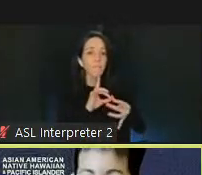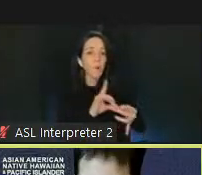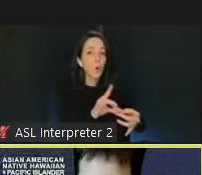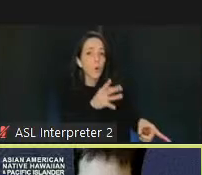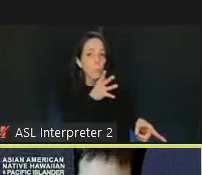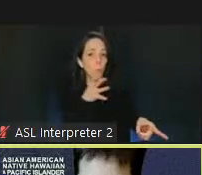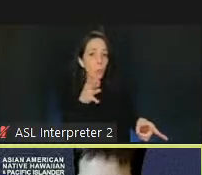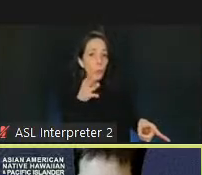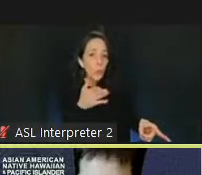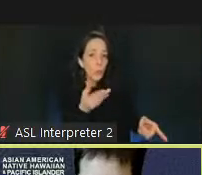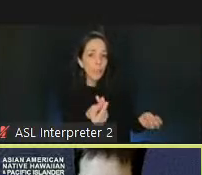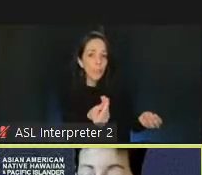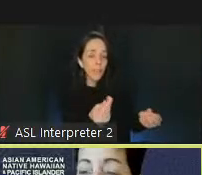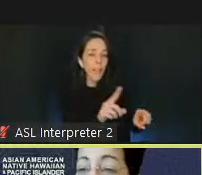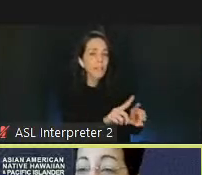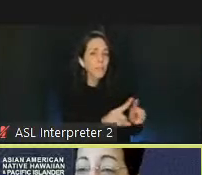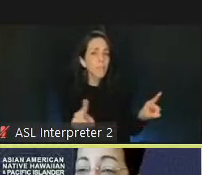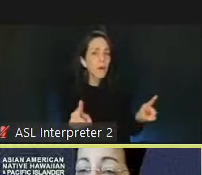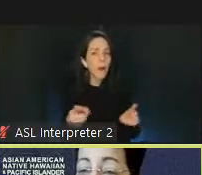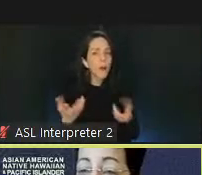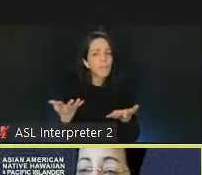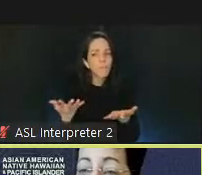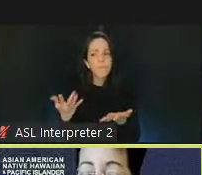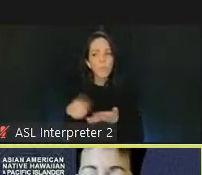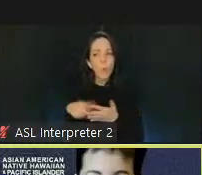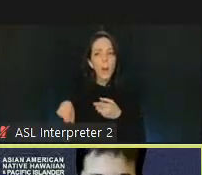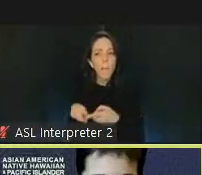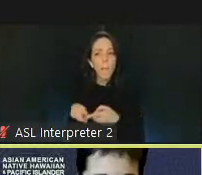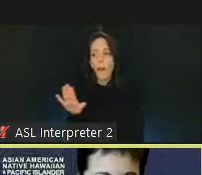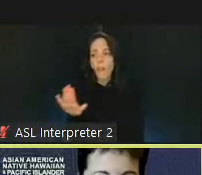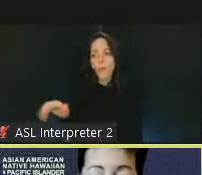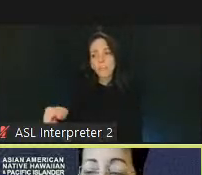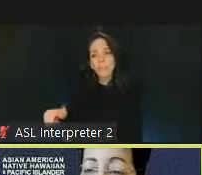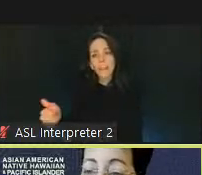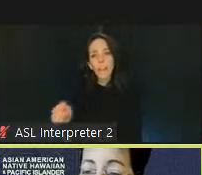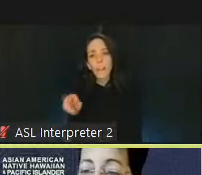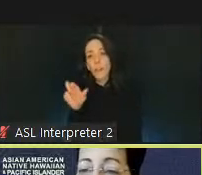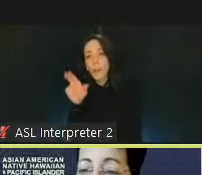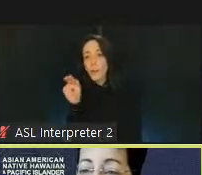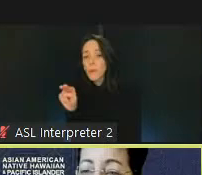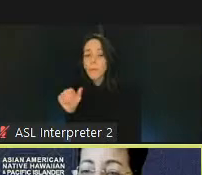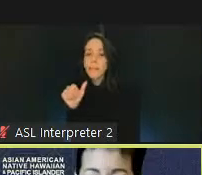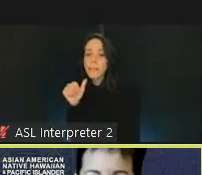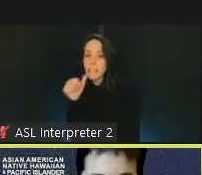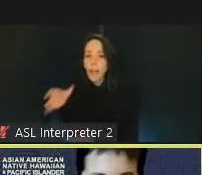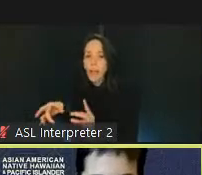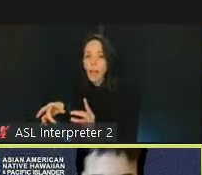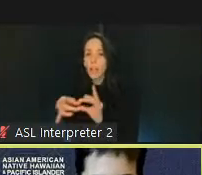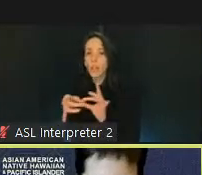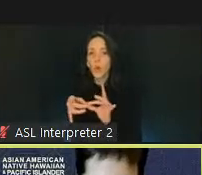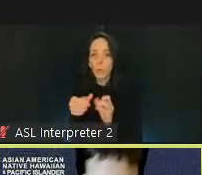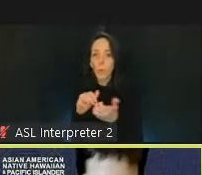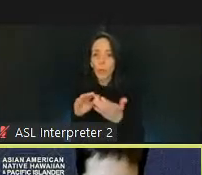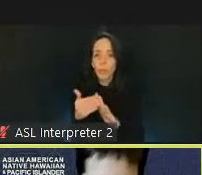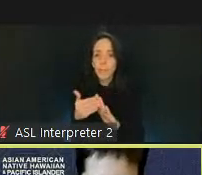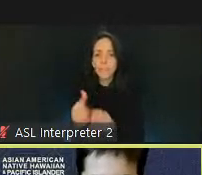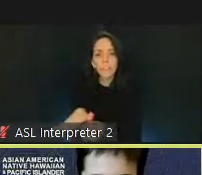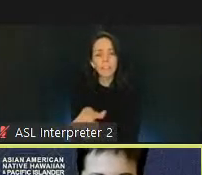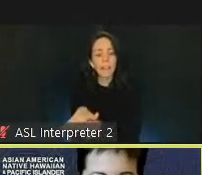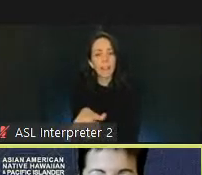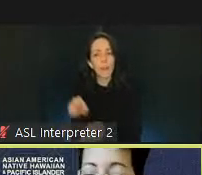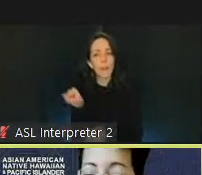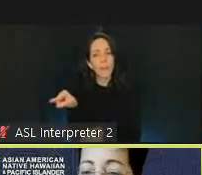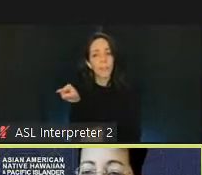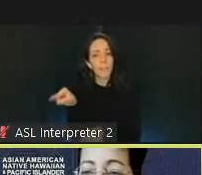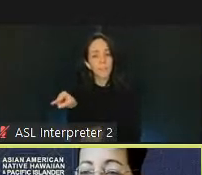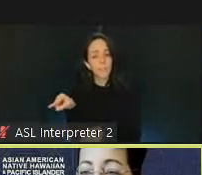what about those urban unincorporated areas? and the fact that the extent of them is